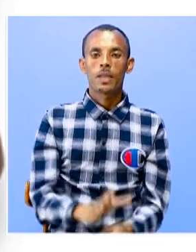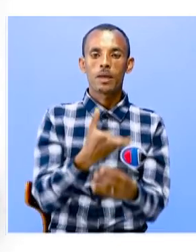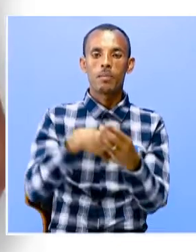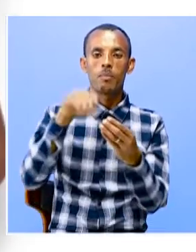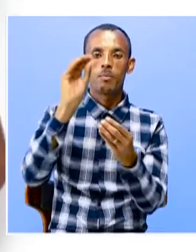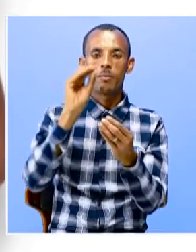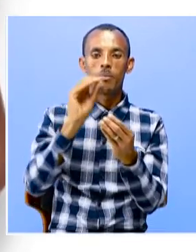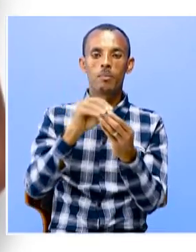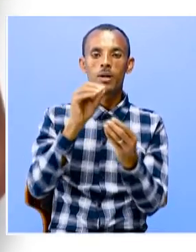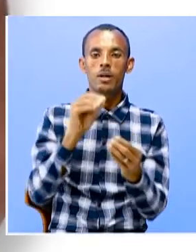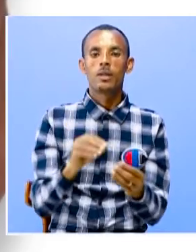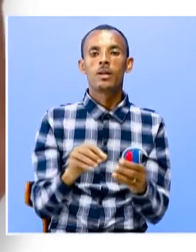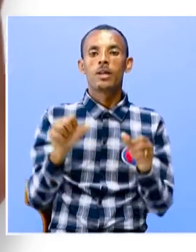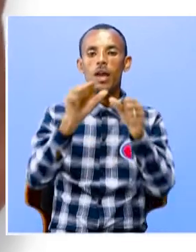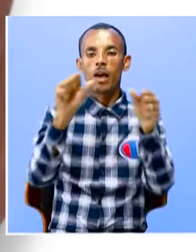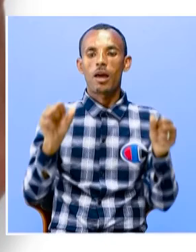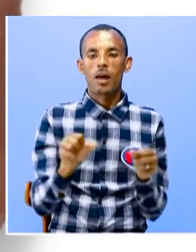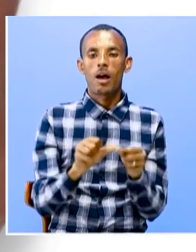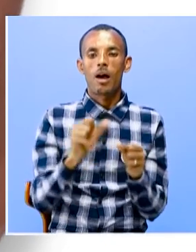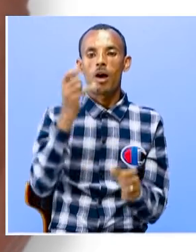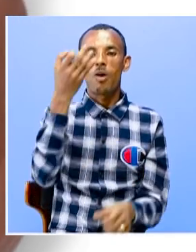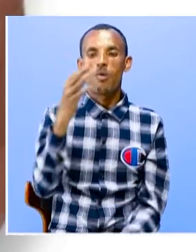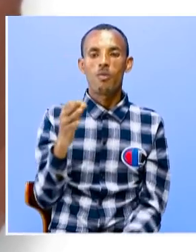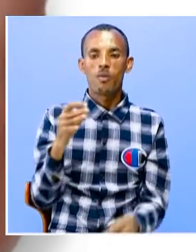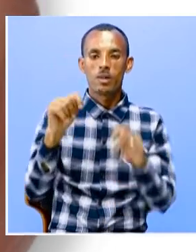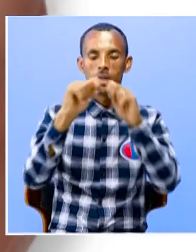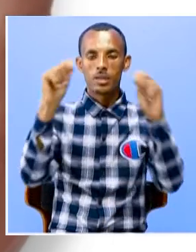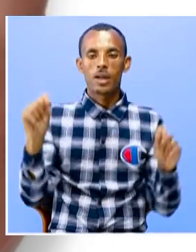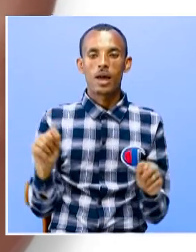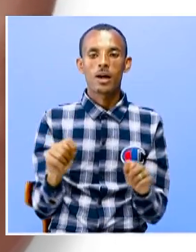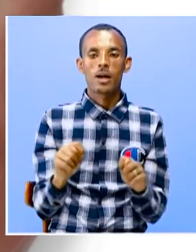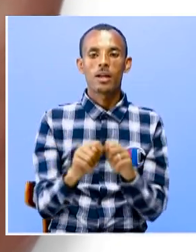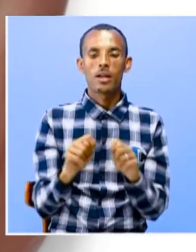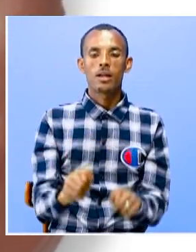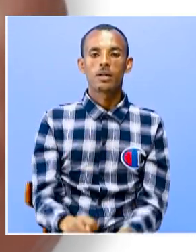plus area of triangle